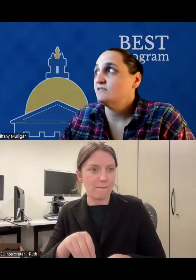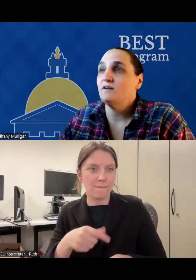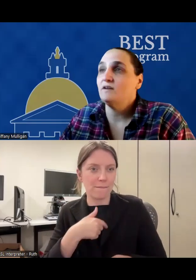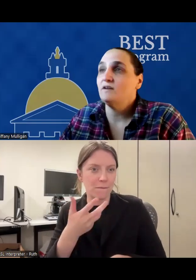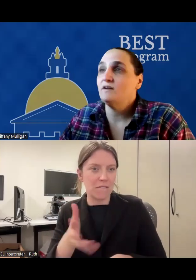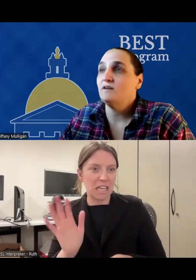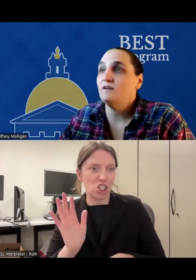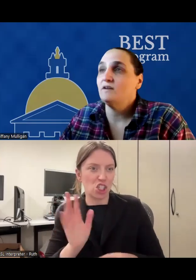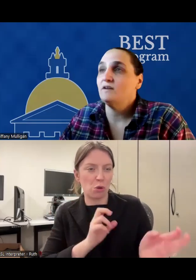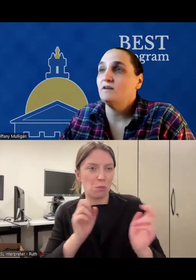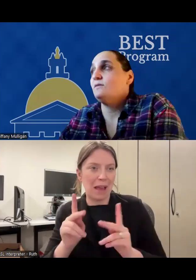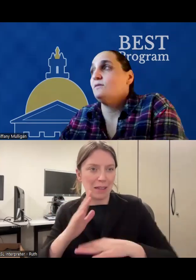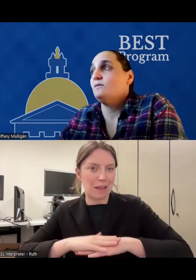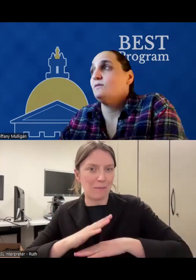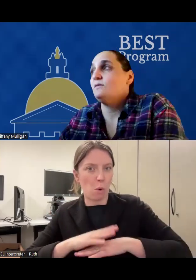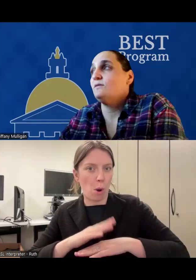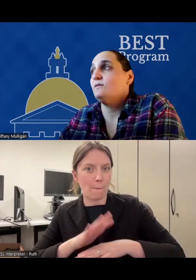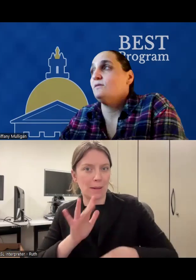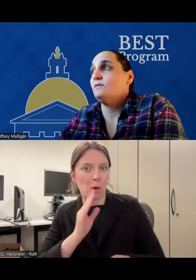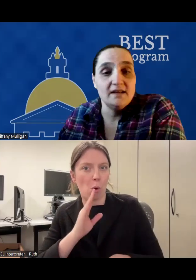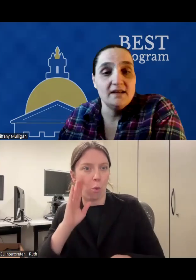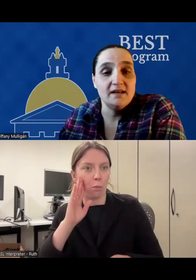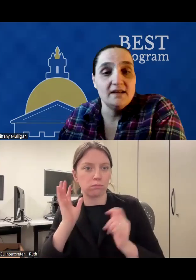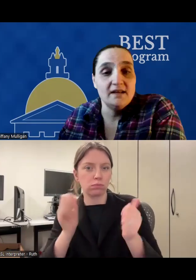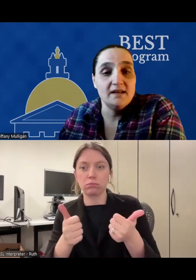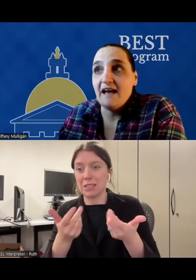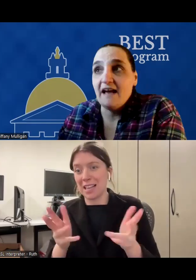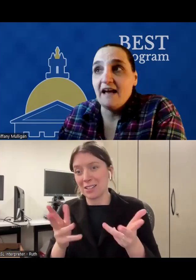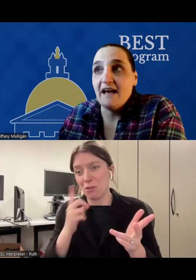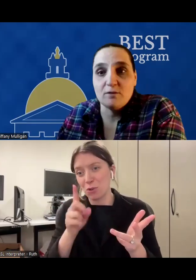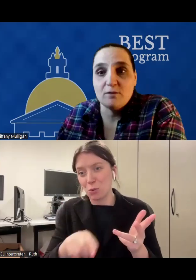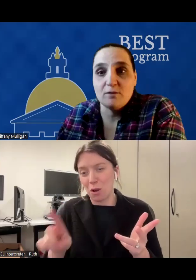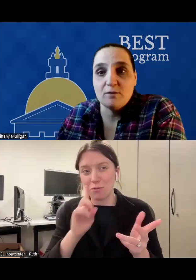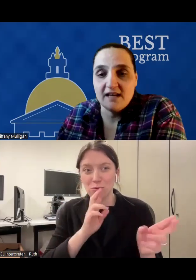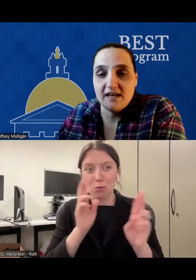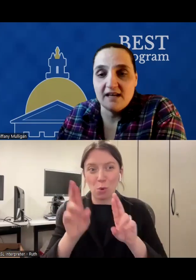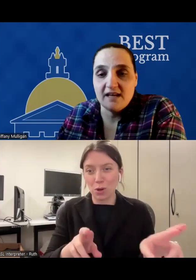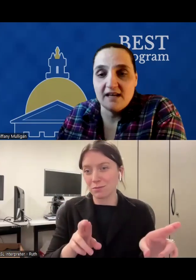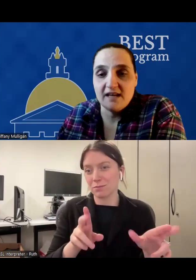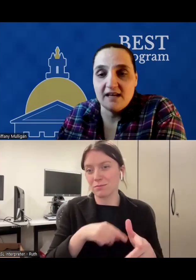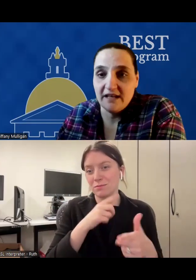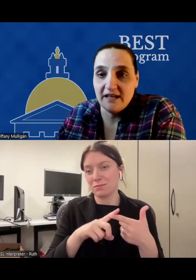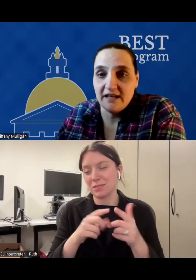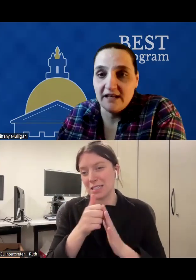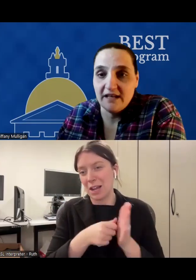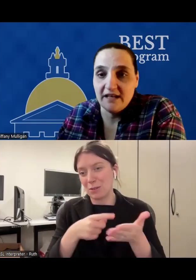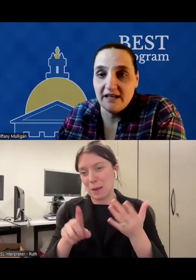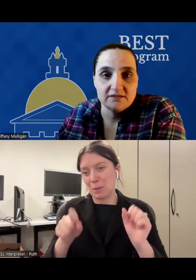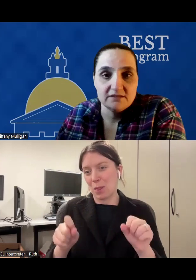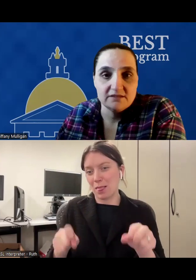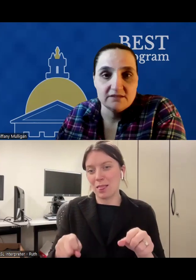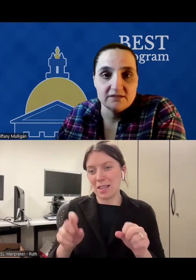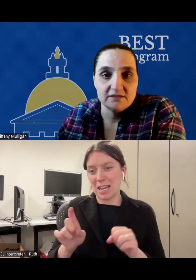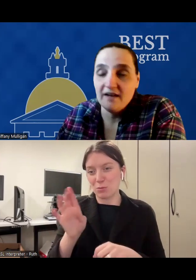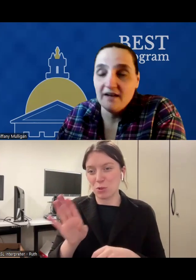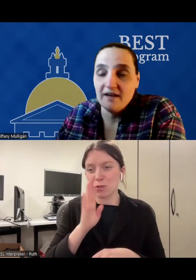back here. Then I'm going to go home. And that is all I have for you guys for the reports and the accounts payable dashboard. So I'm going to hand it